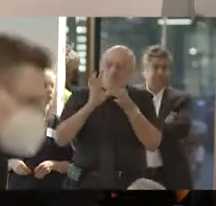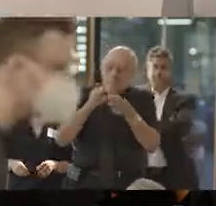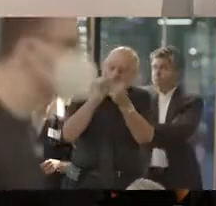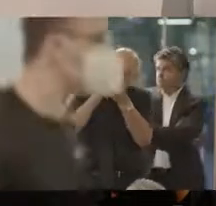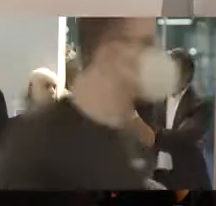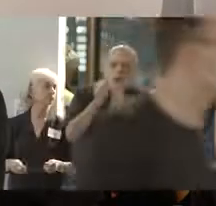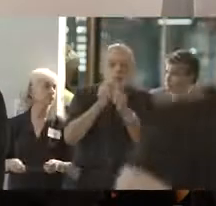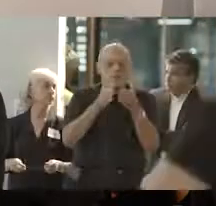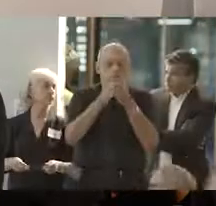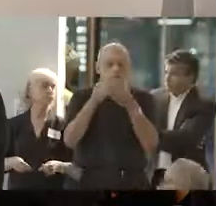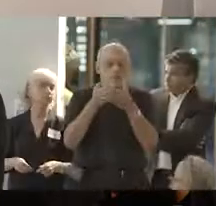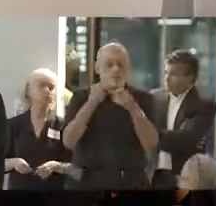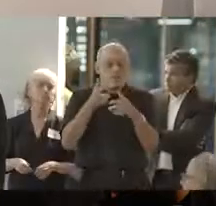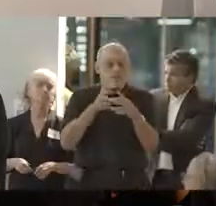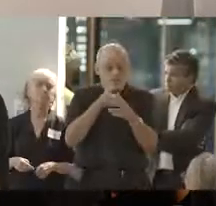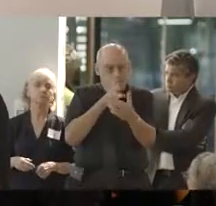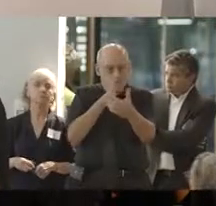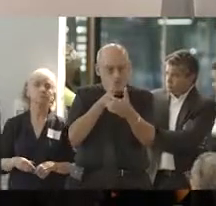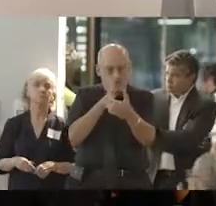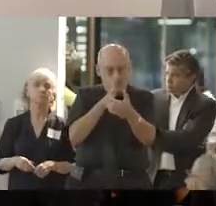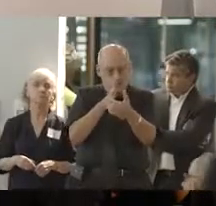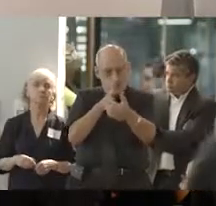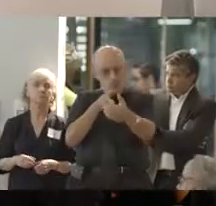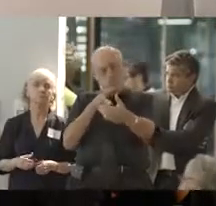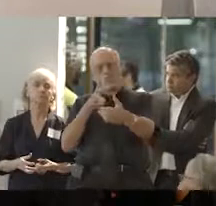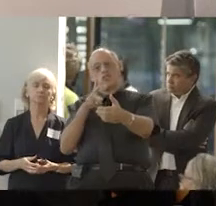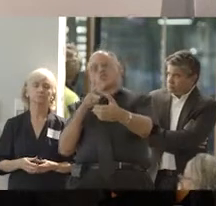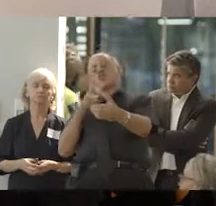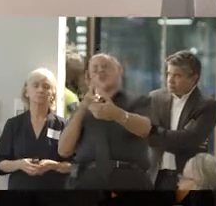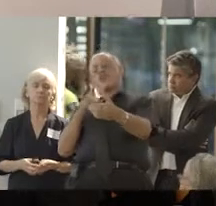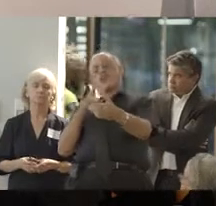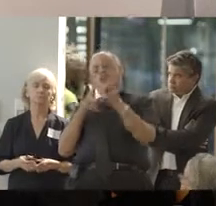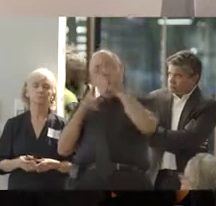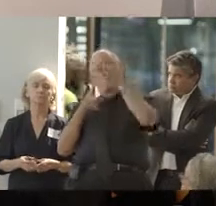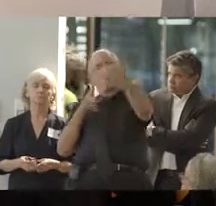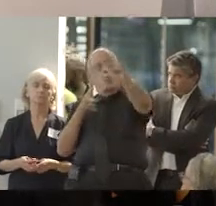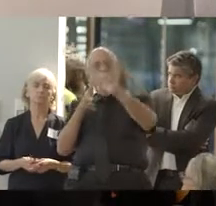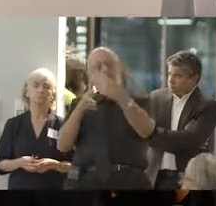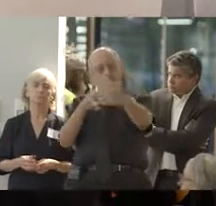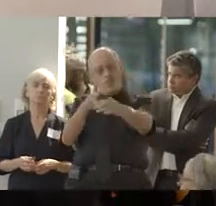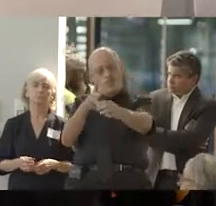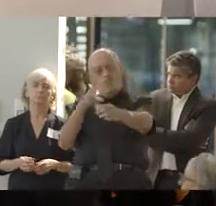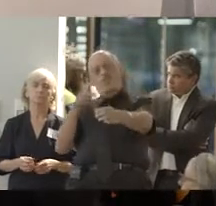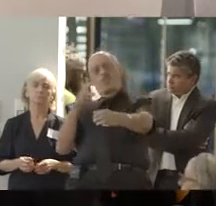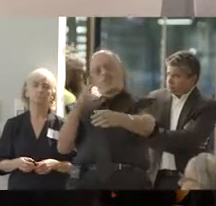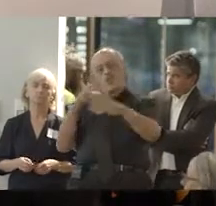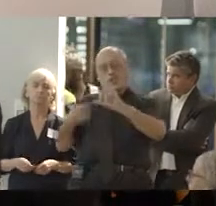are north-facing backing toward the ferry terminal. Also,